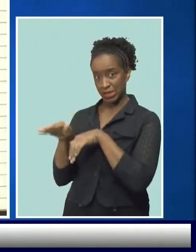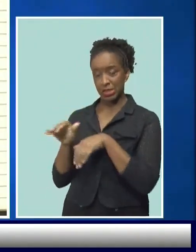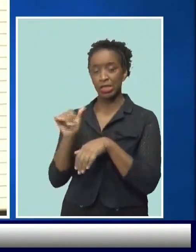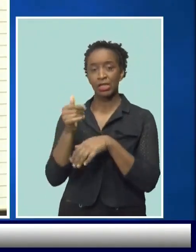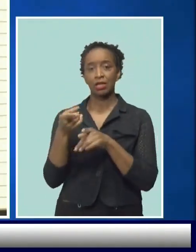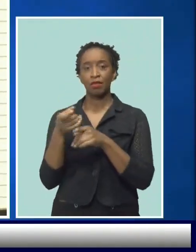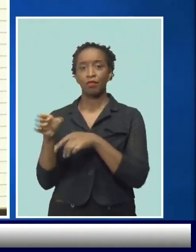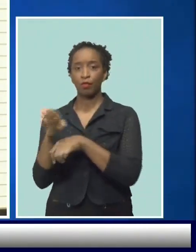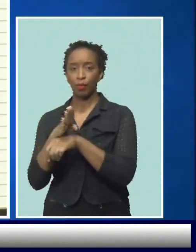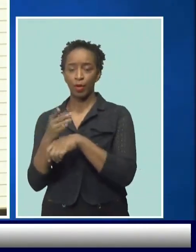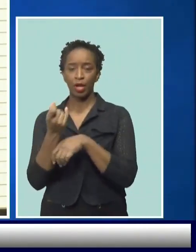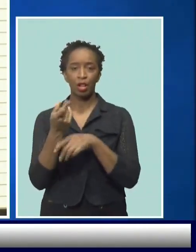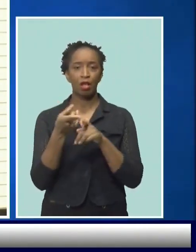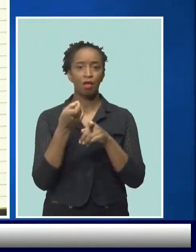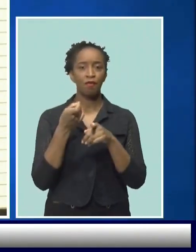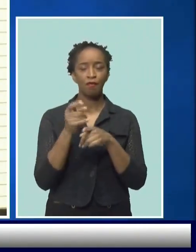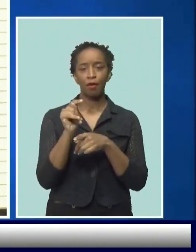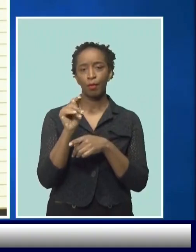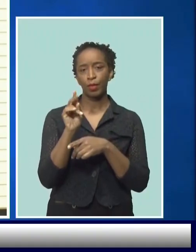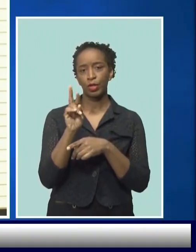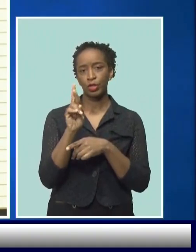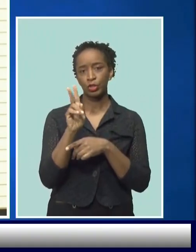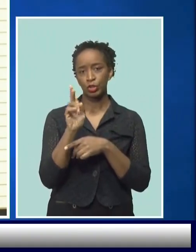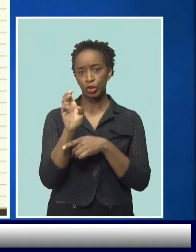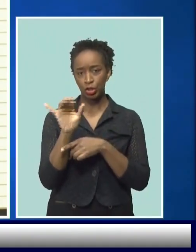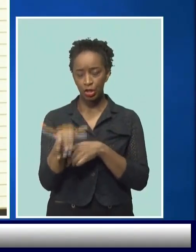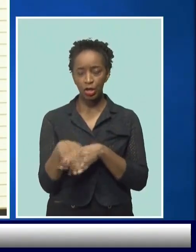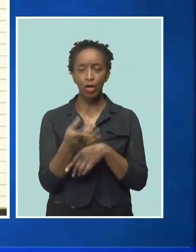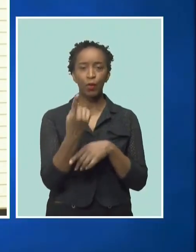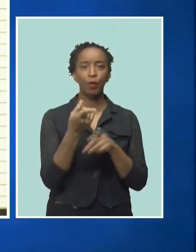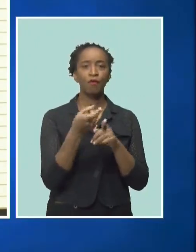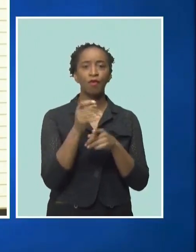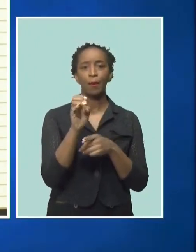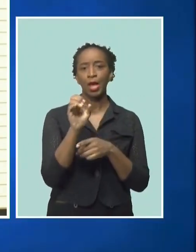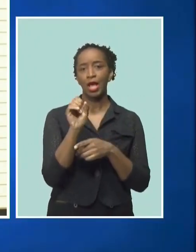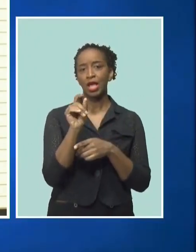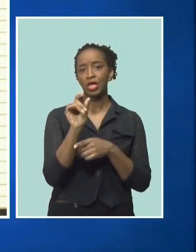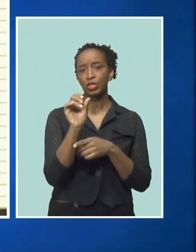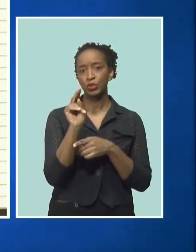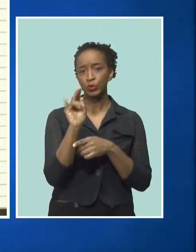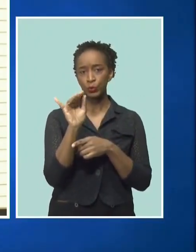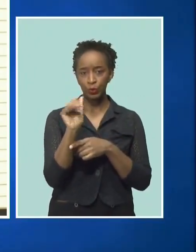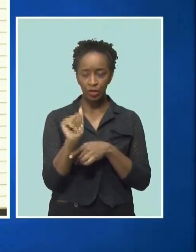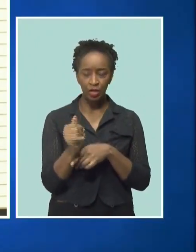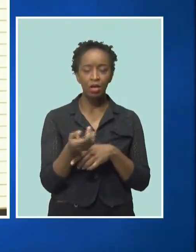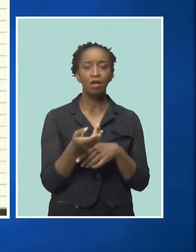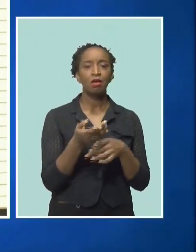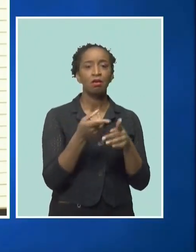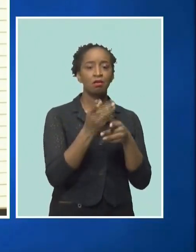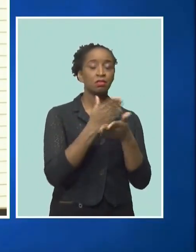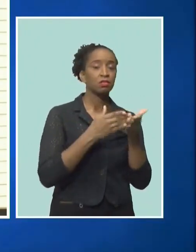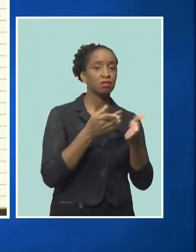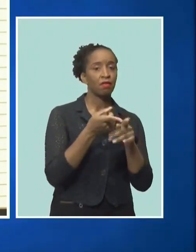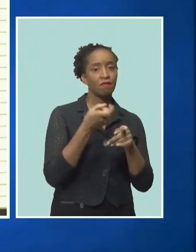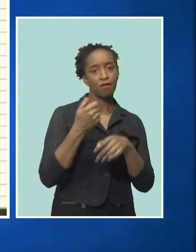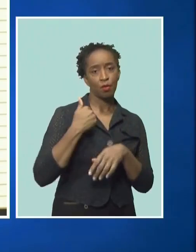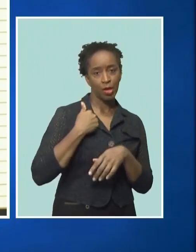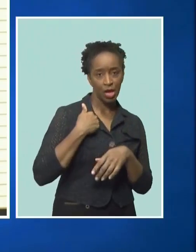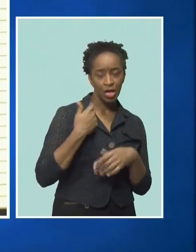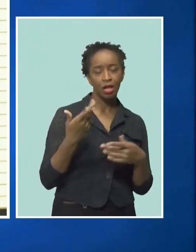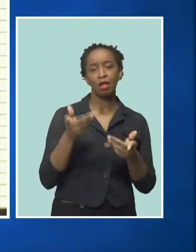from Turkey, 1 from Estonia, 10 from Canada, 4 from Trinidad and Tobago,